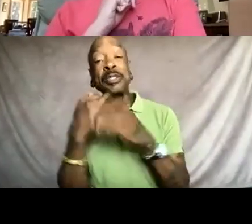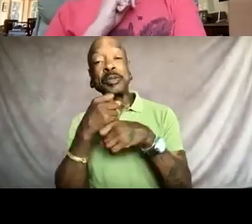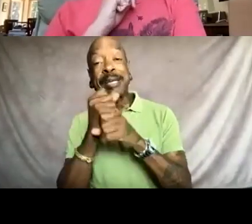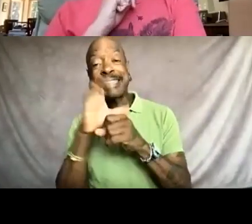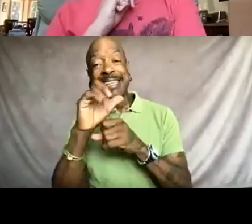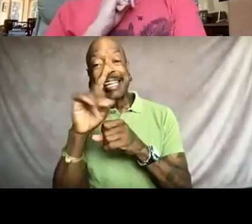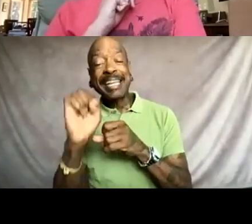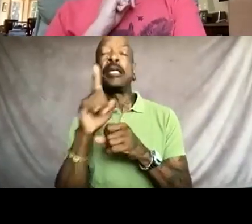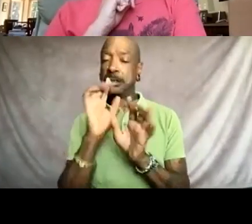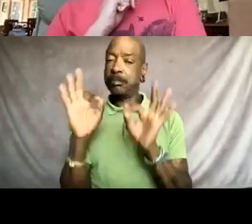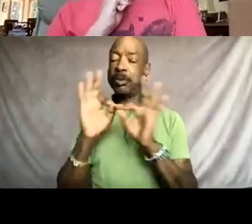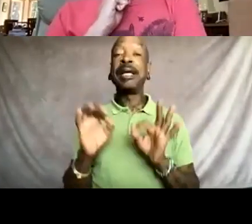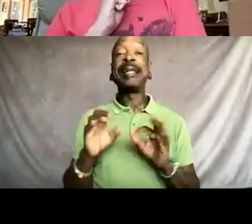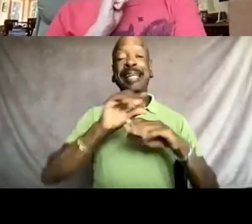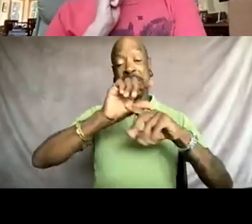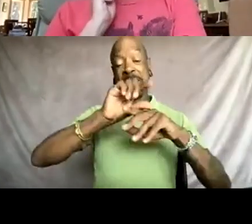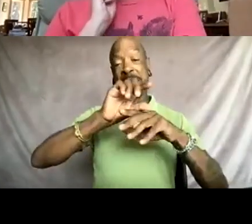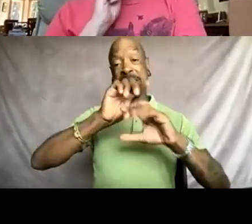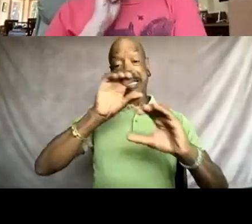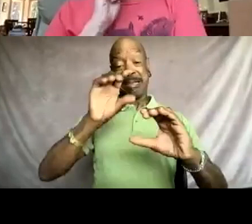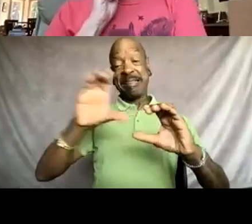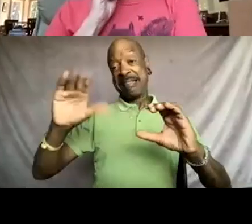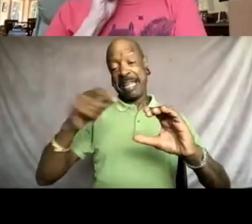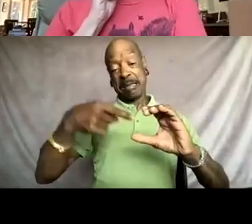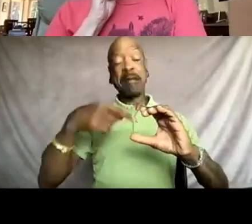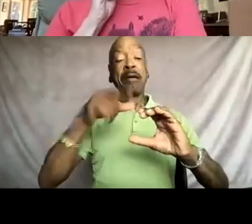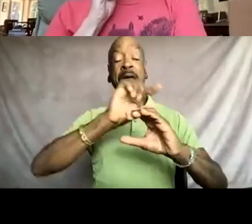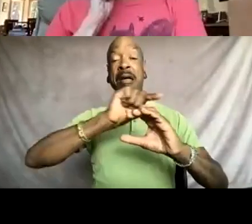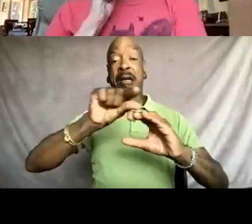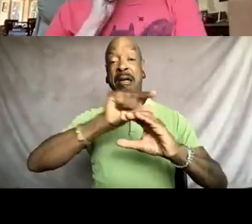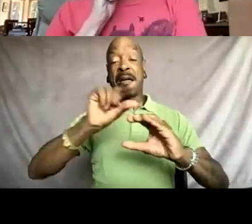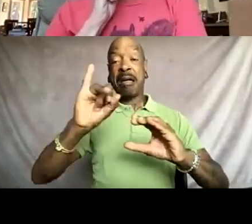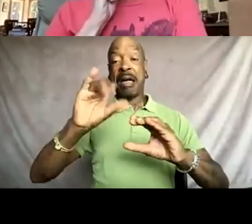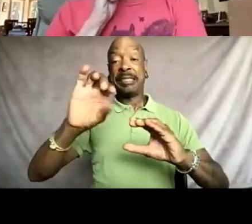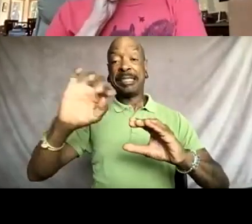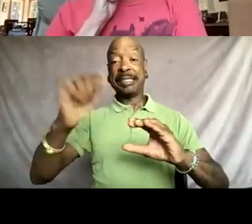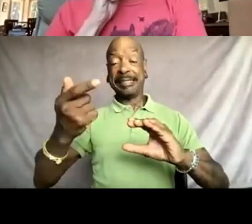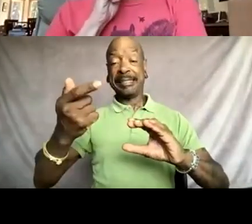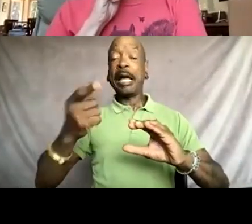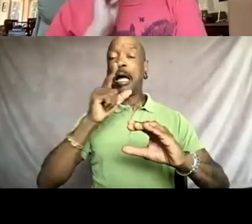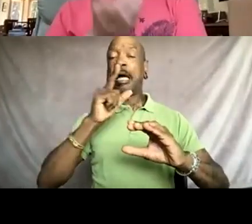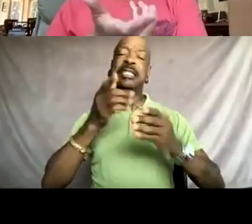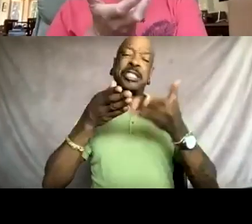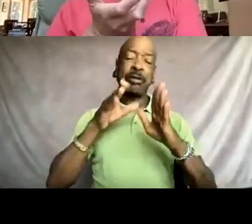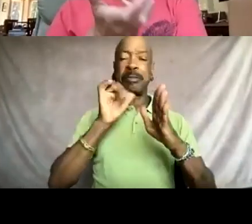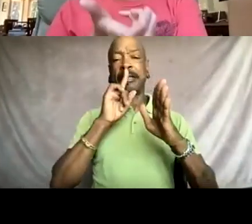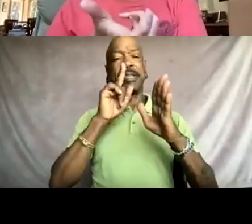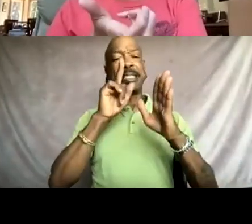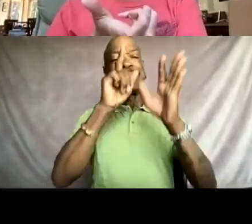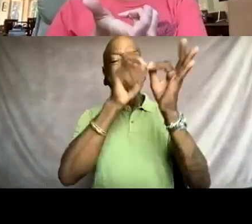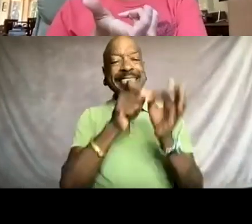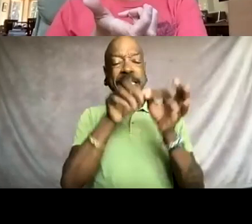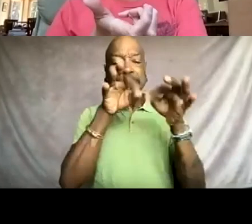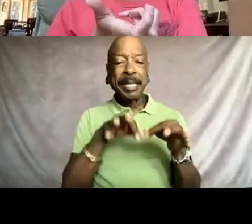on top, like I said, you can kind of mix and match, but generally, and I'm not going to go into detail on each of these, there's certain types